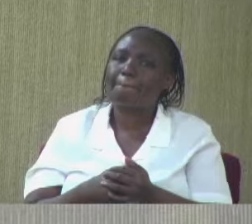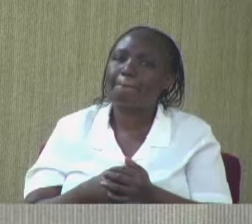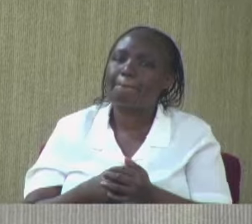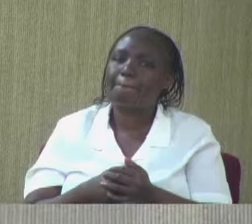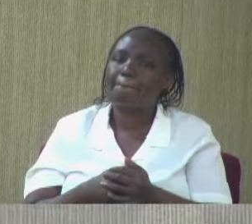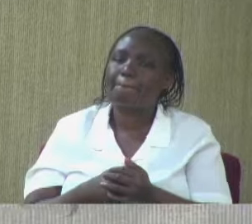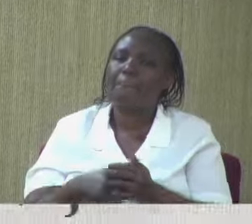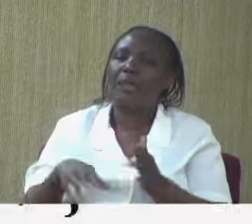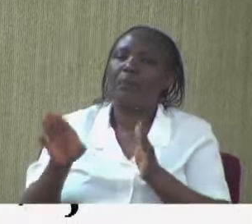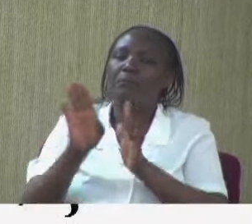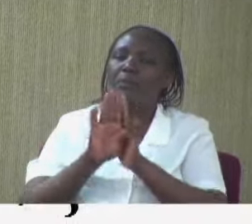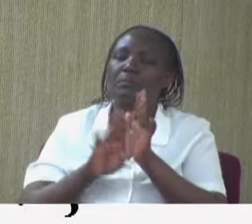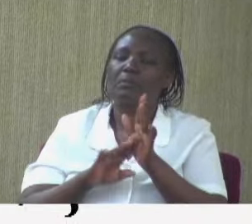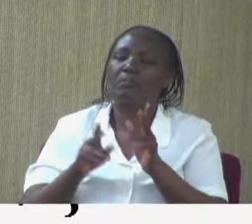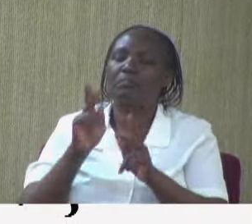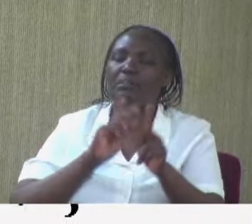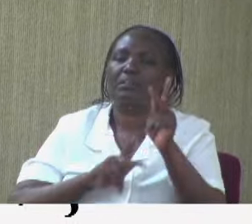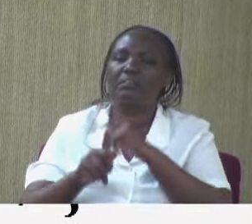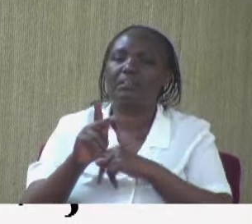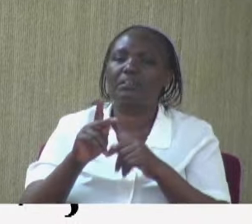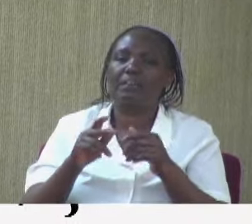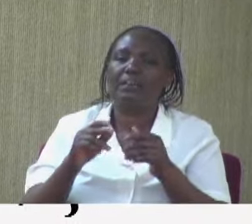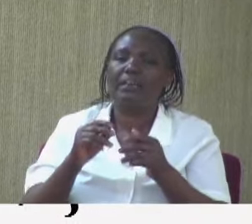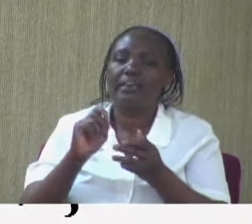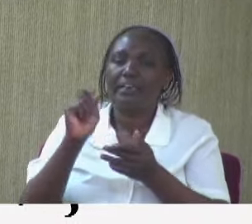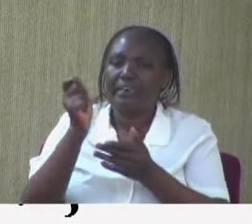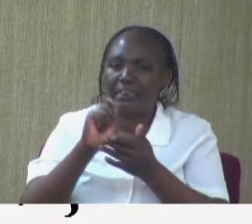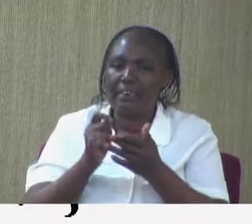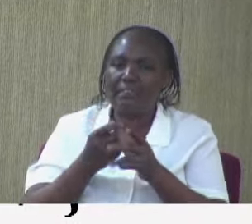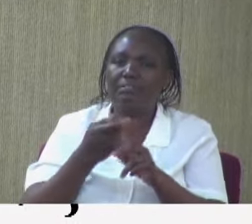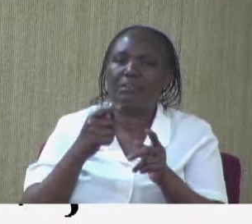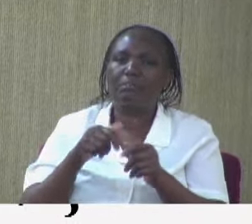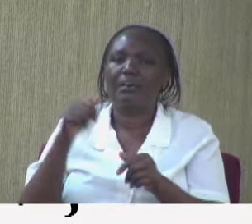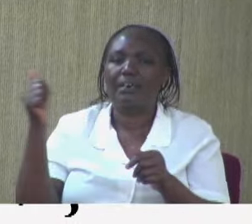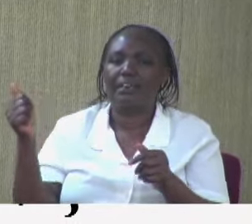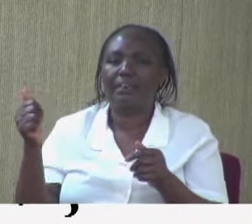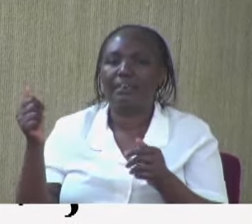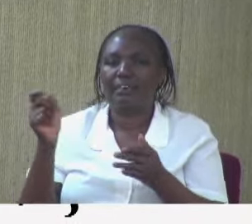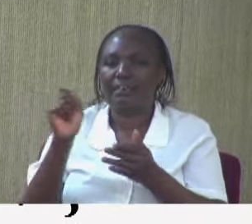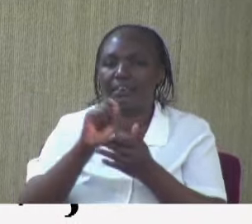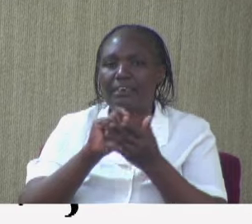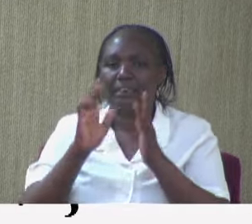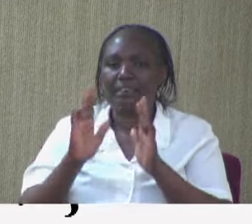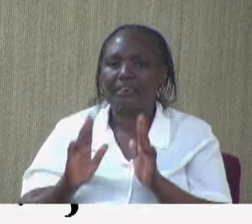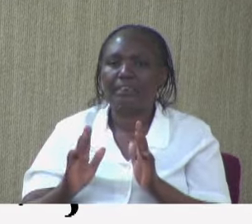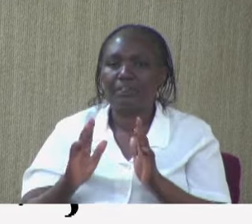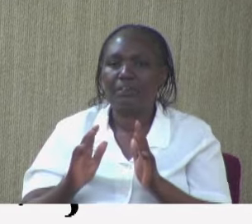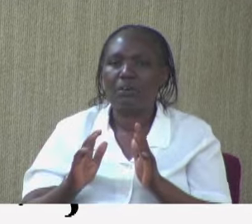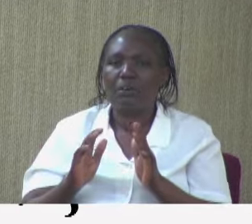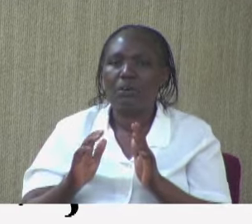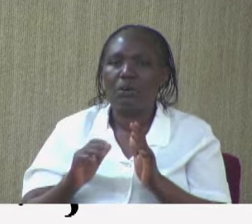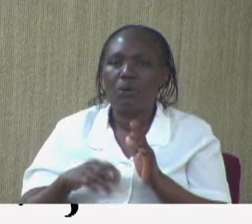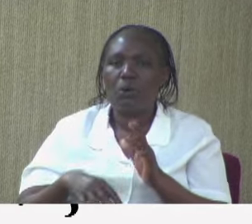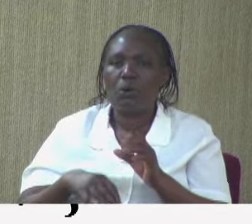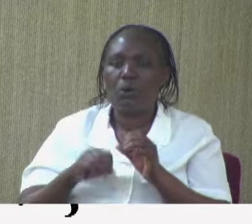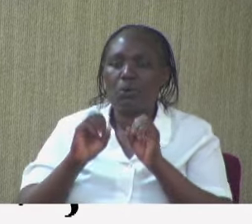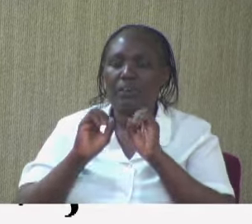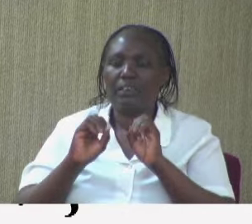Bible prophets could quote other sources without giving credit. Now let's close this.